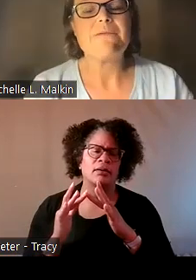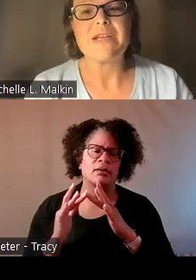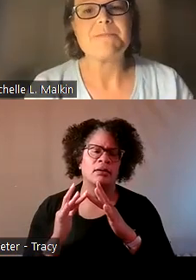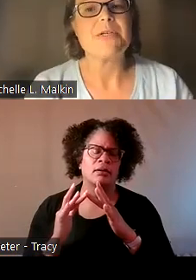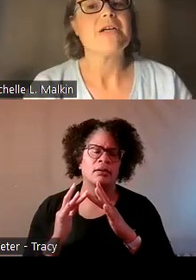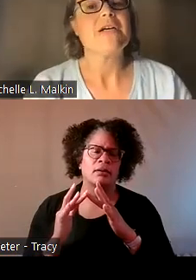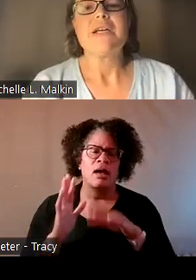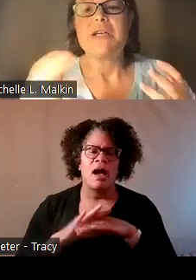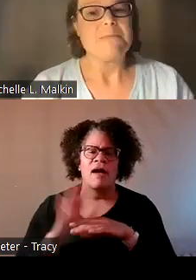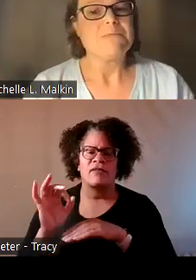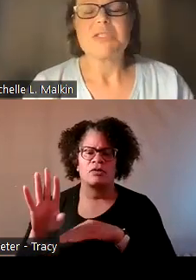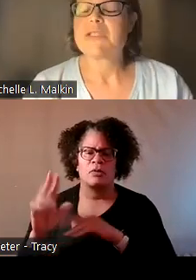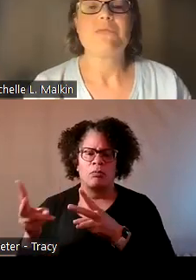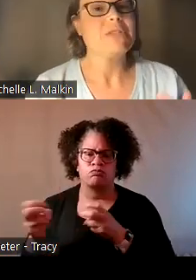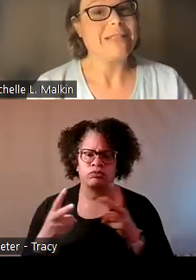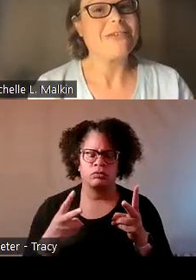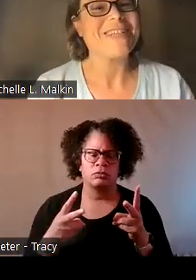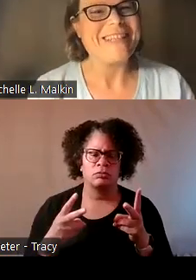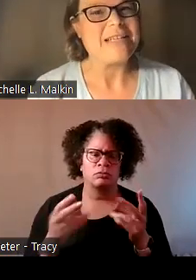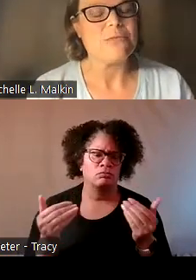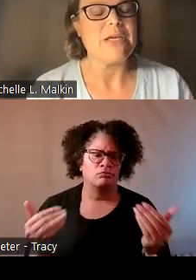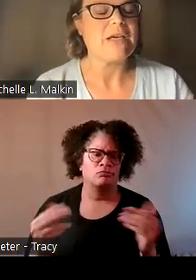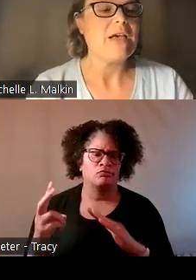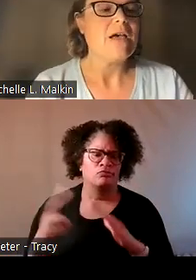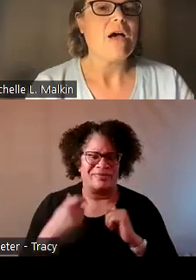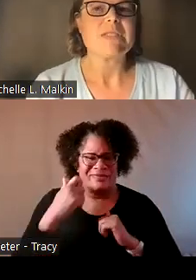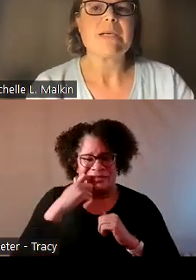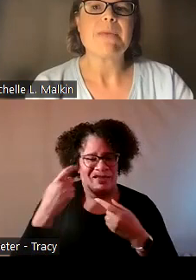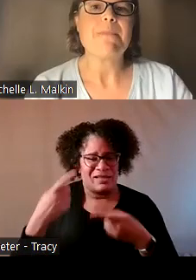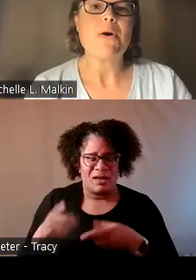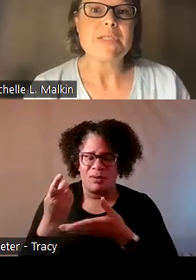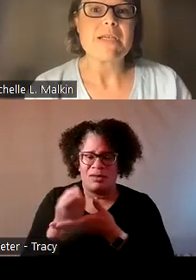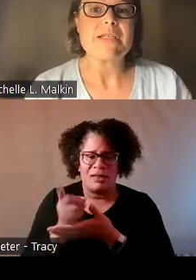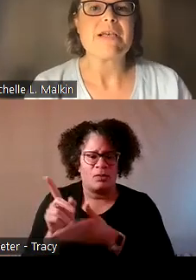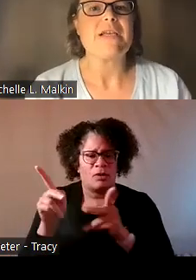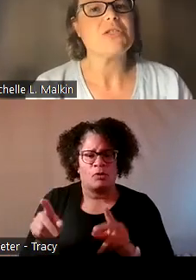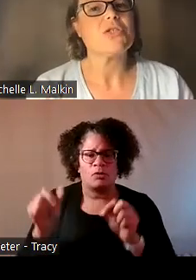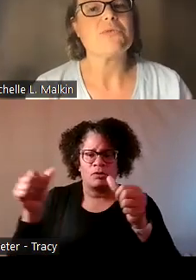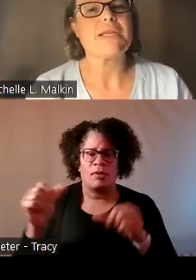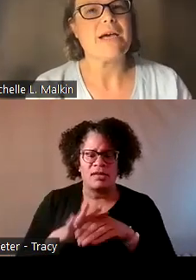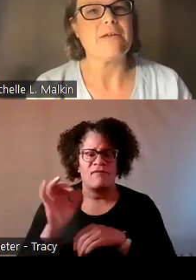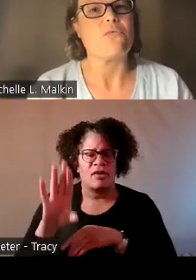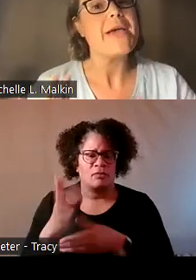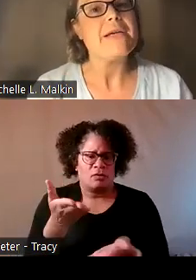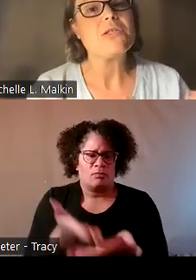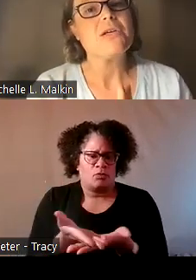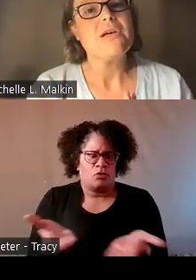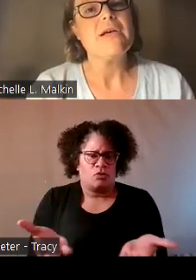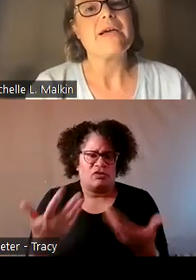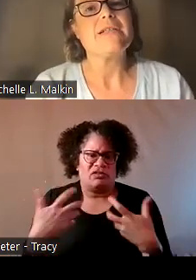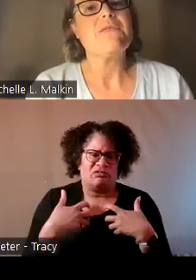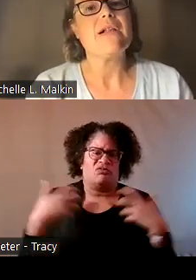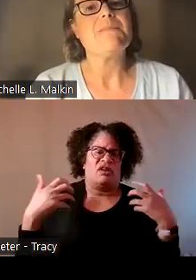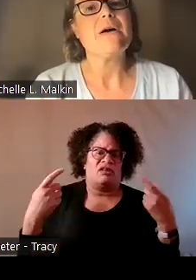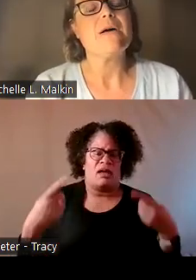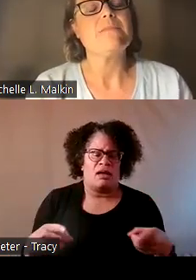forum on Facebook. Just literally last week, somebody posted this, and it just shows the kind of rage that